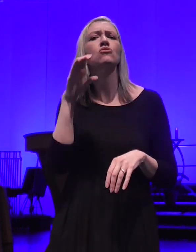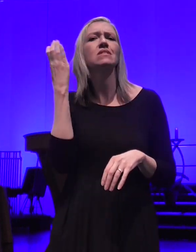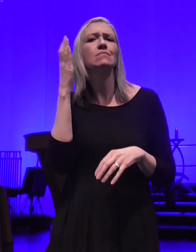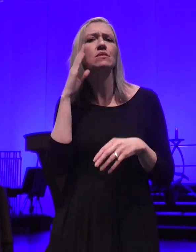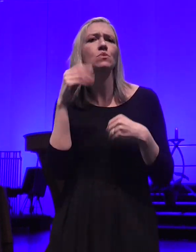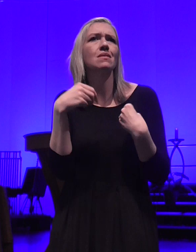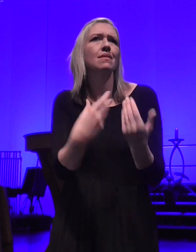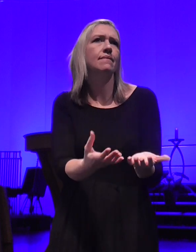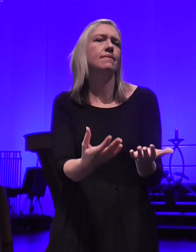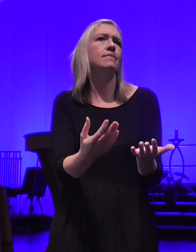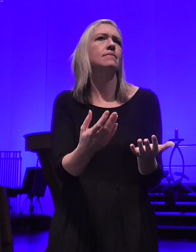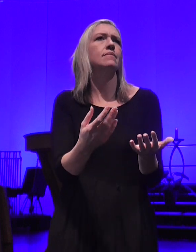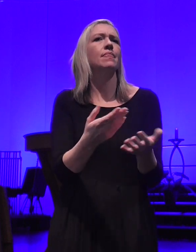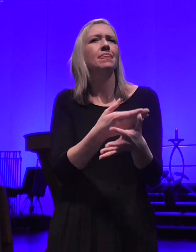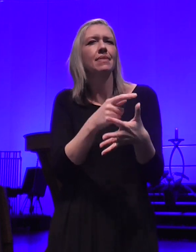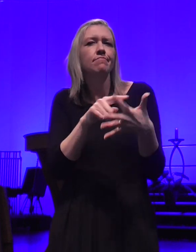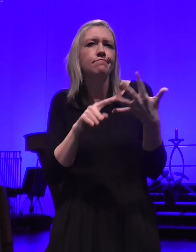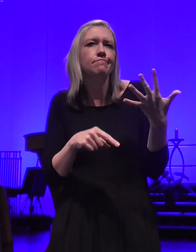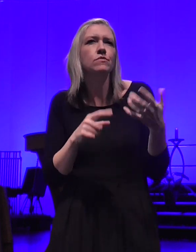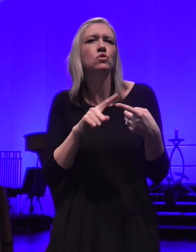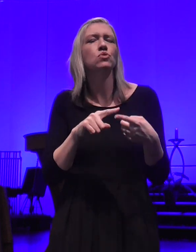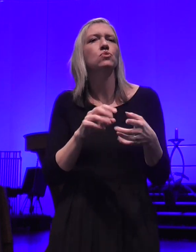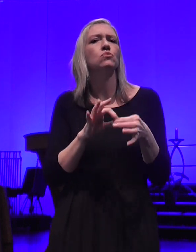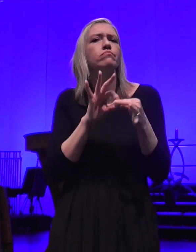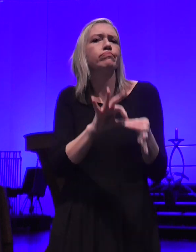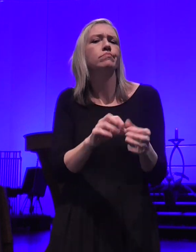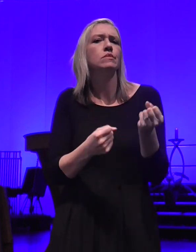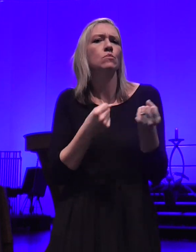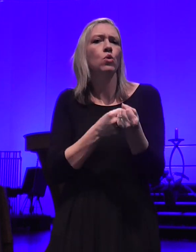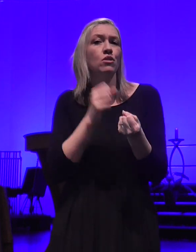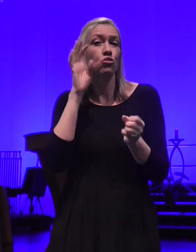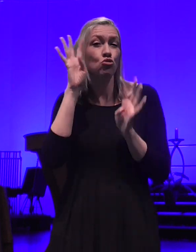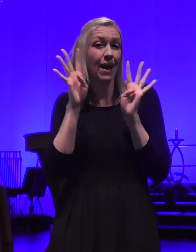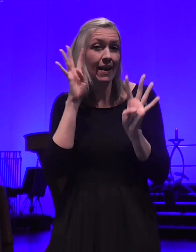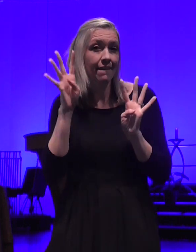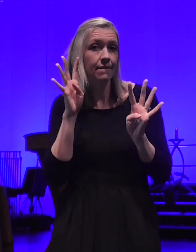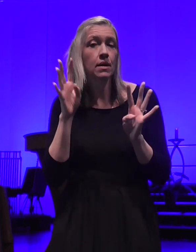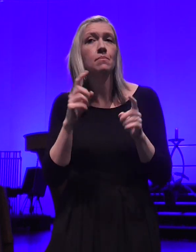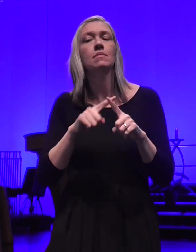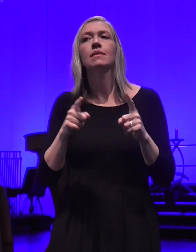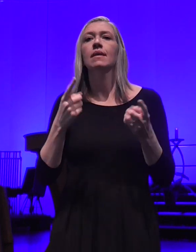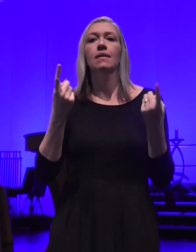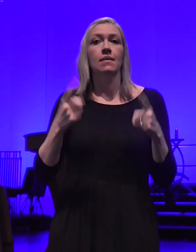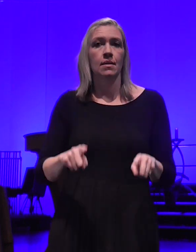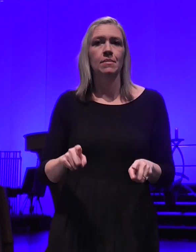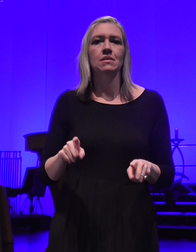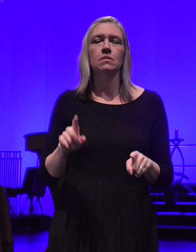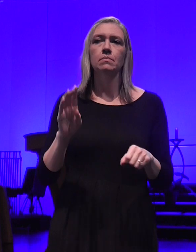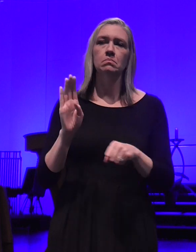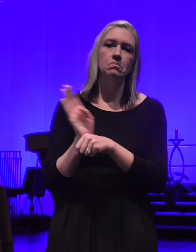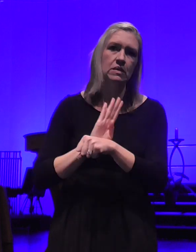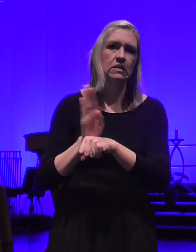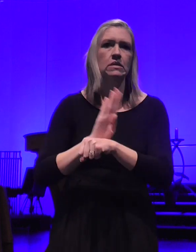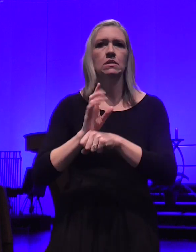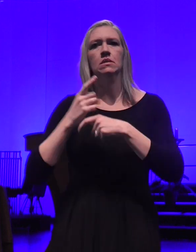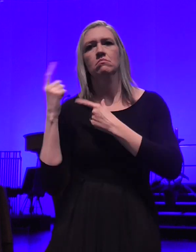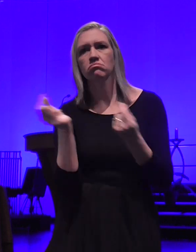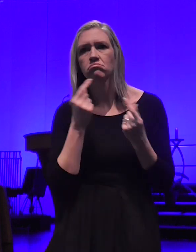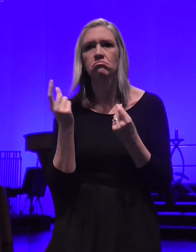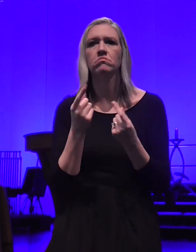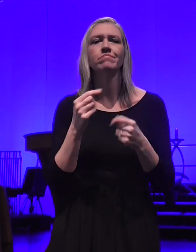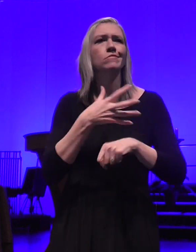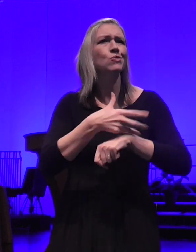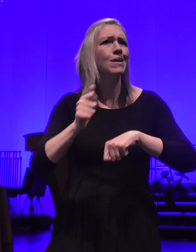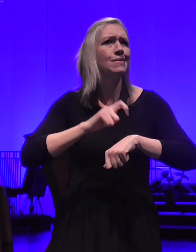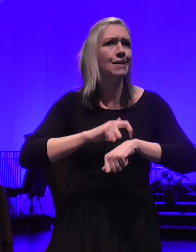to express those creative juices, but often what happens is we get so busy that she doesn't get time. And so the gift that I want to give